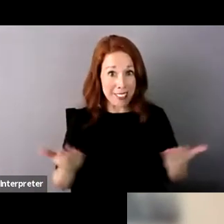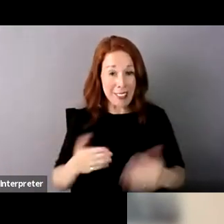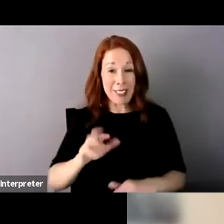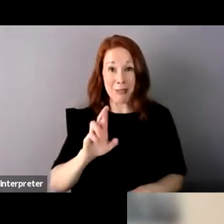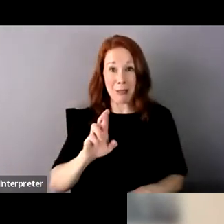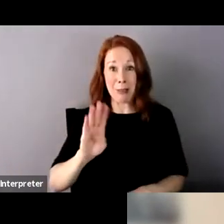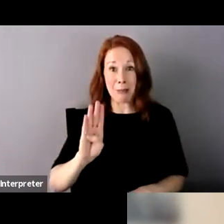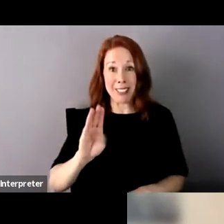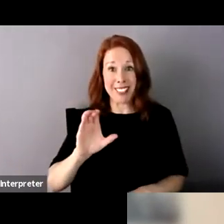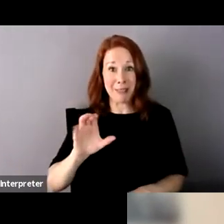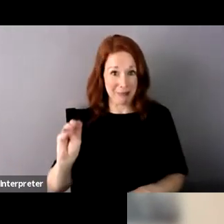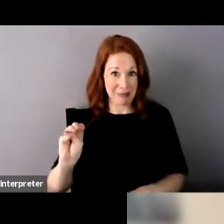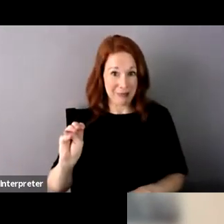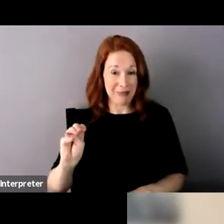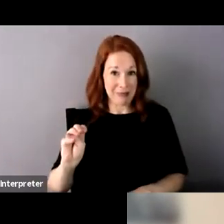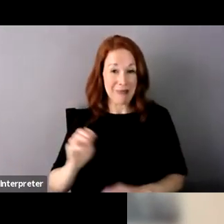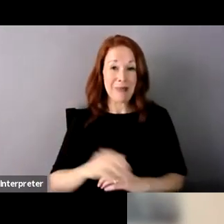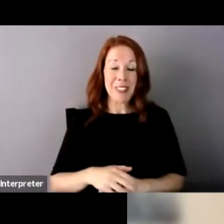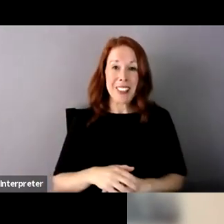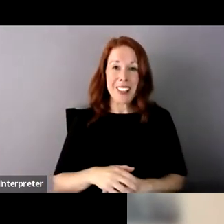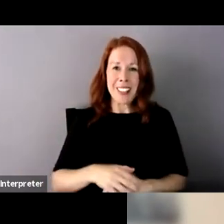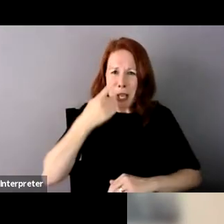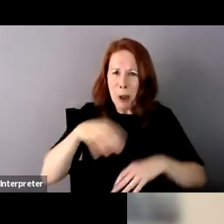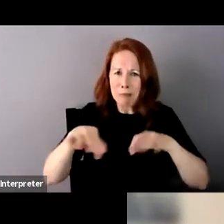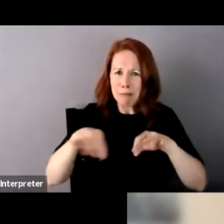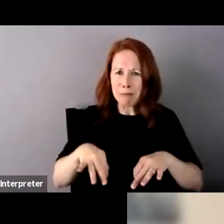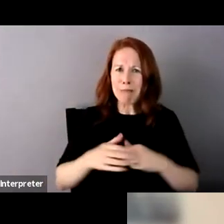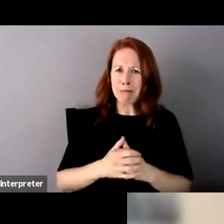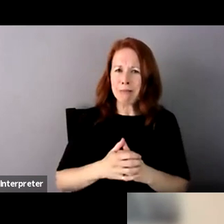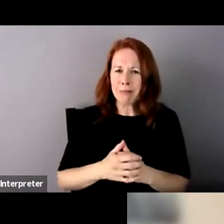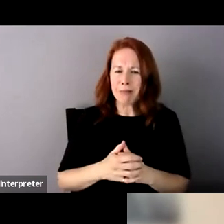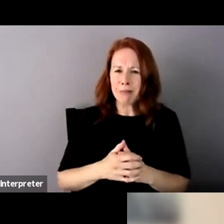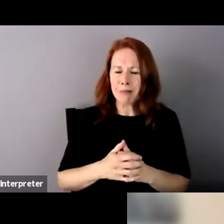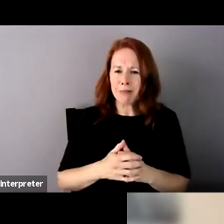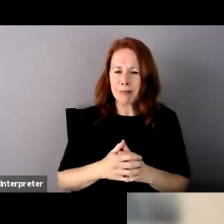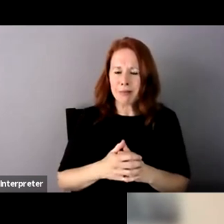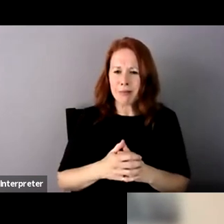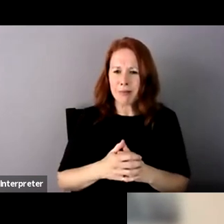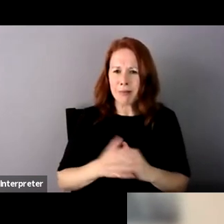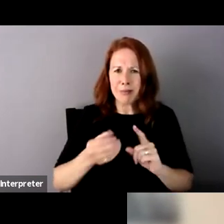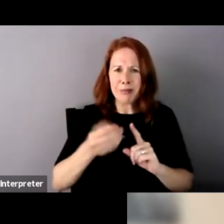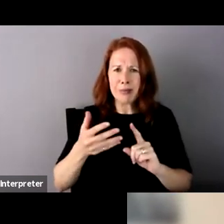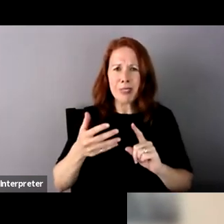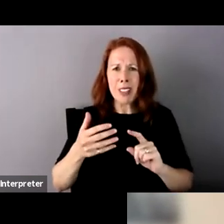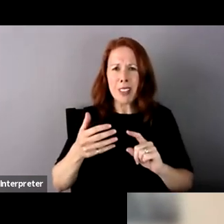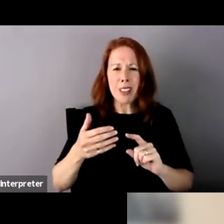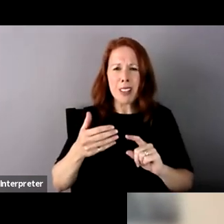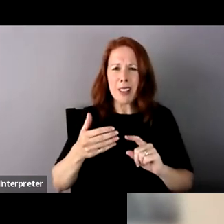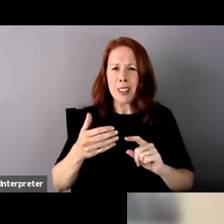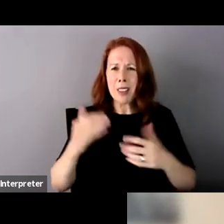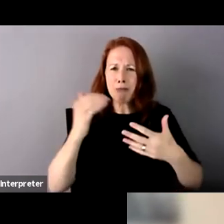BC Museum and IMAX Theater. Can you describe a little bit about what some of those steps are, or what